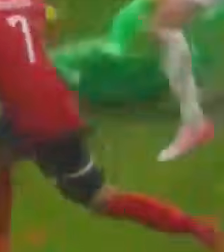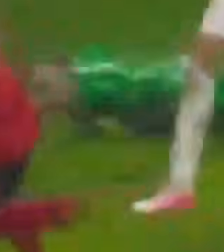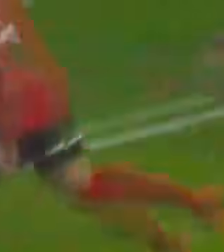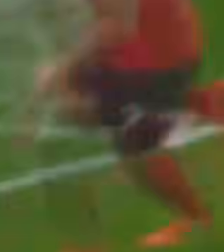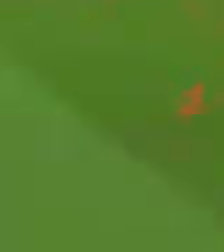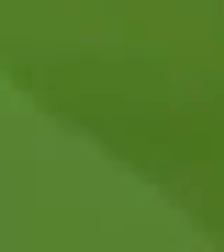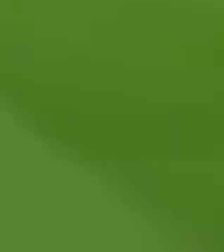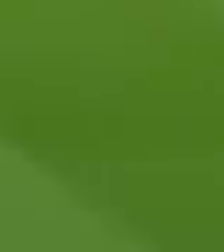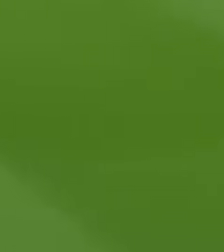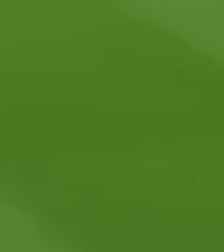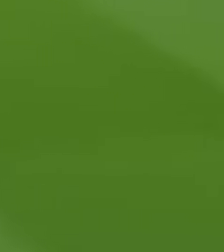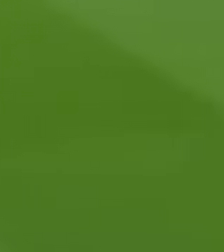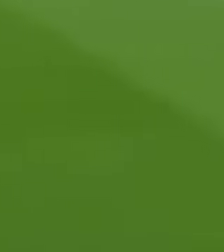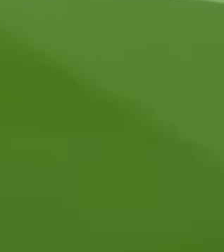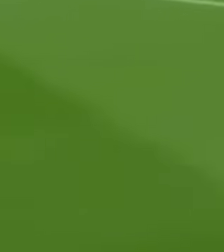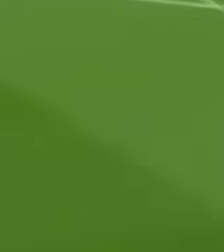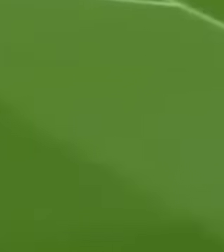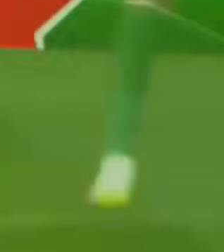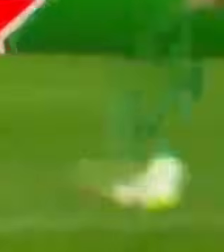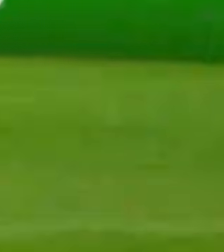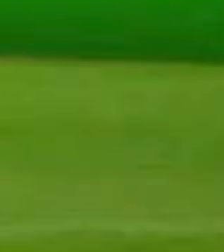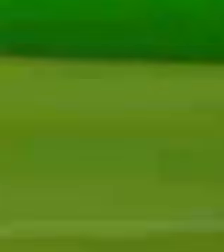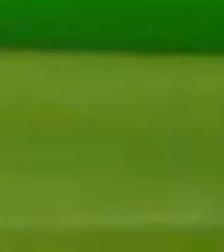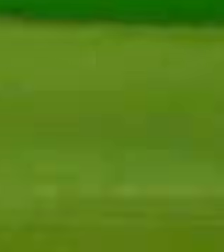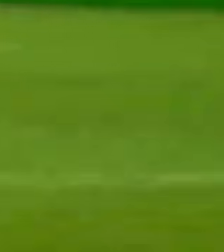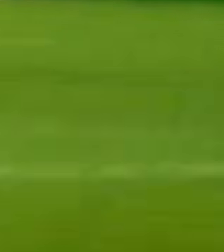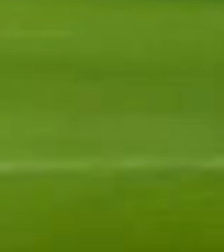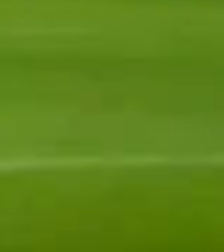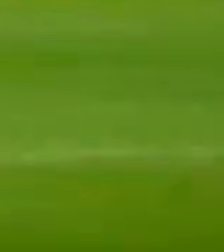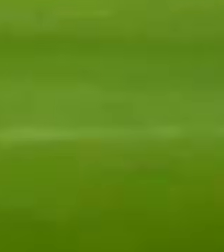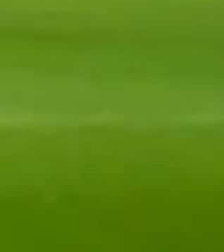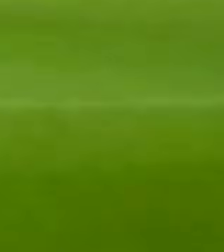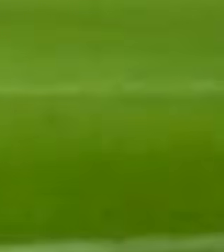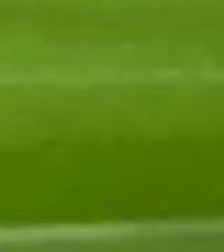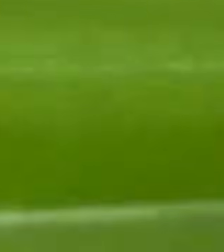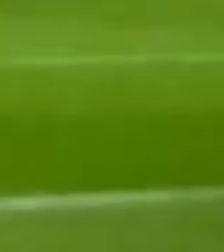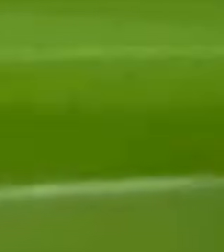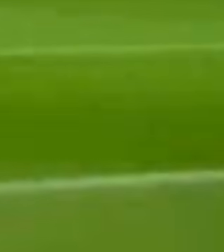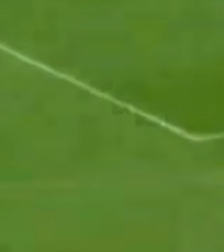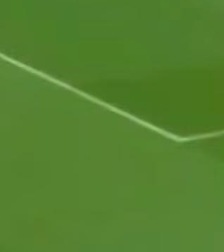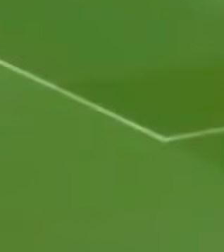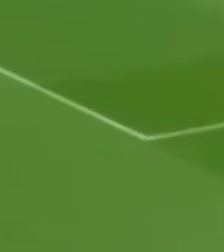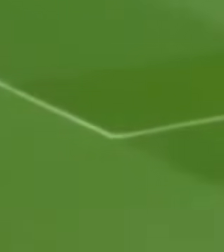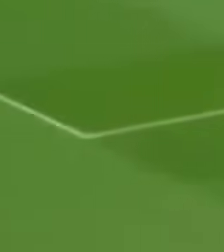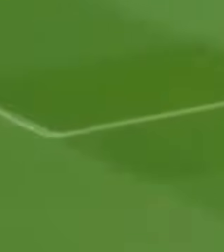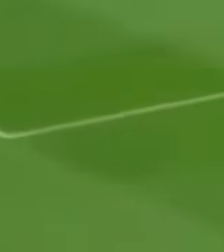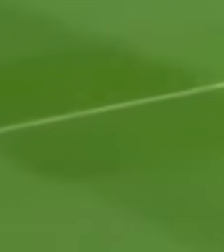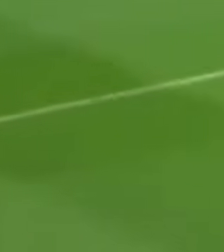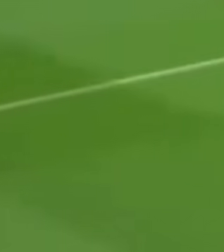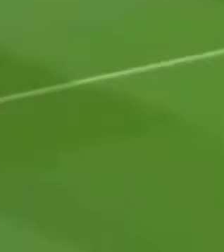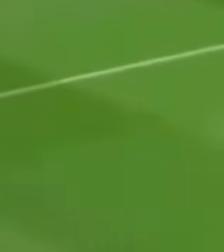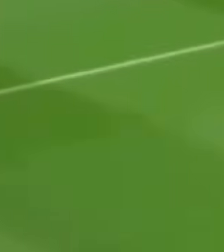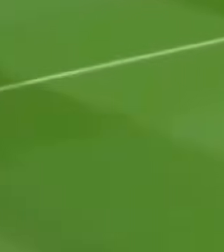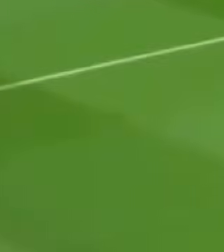Ahtapot musun? Some damage to PSG in the past. Marcus Rashford at pace. Marcus Rashford.